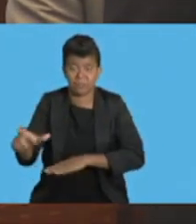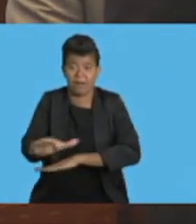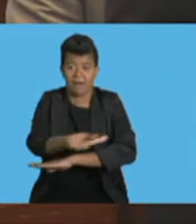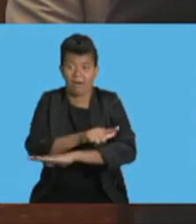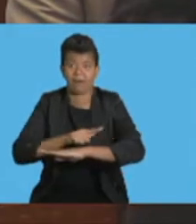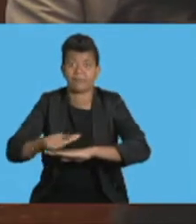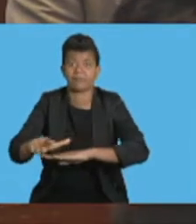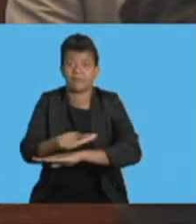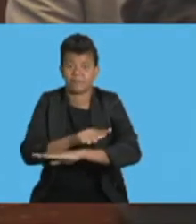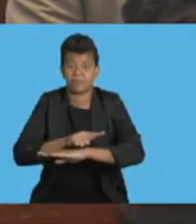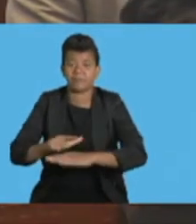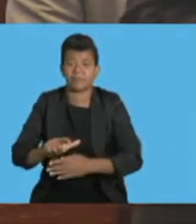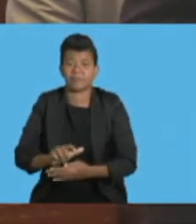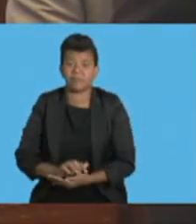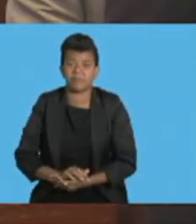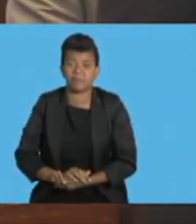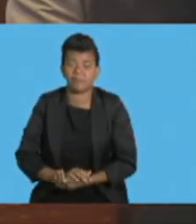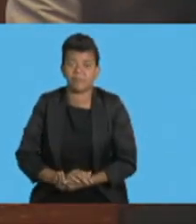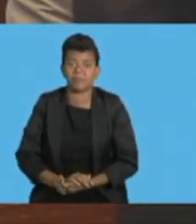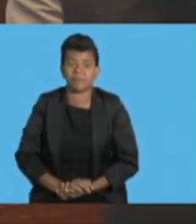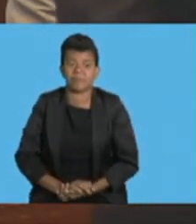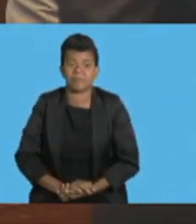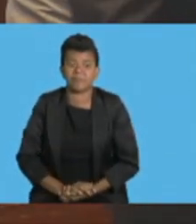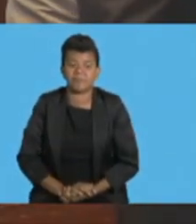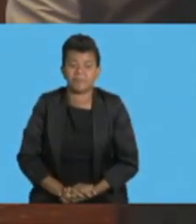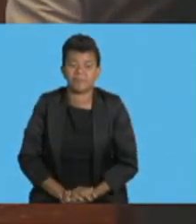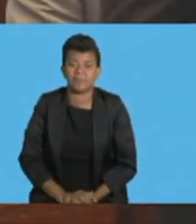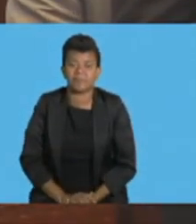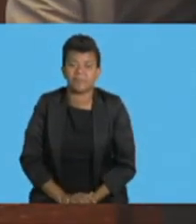signature exists on the crown grant.